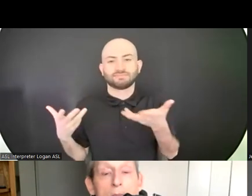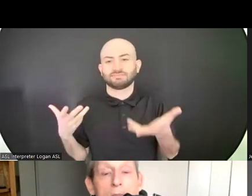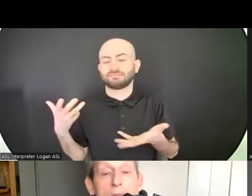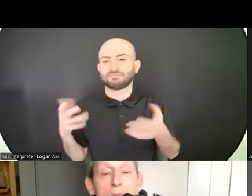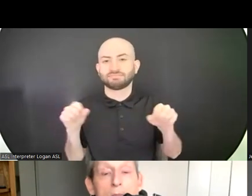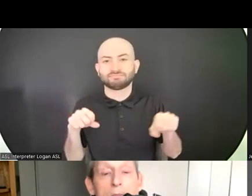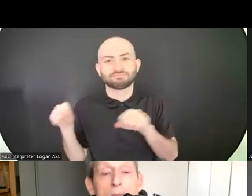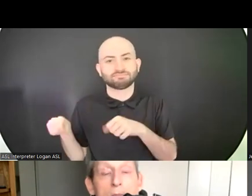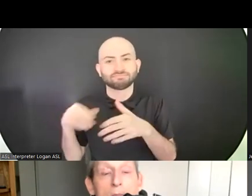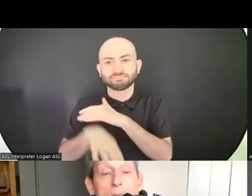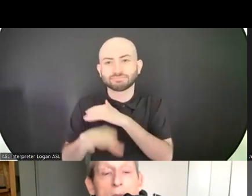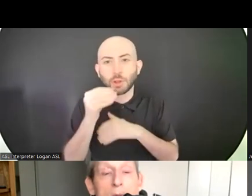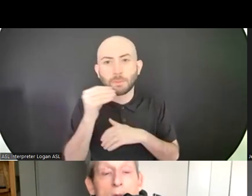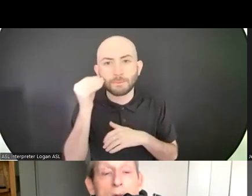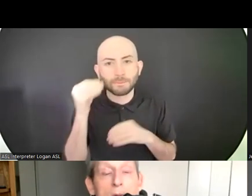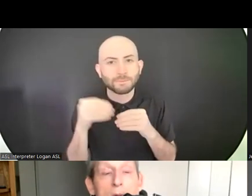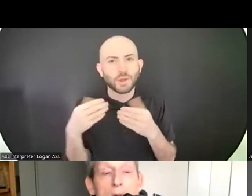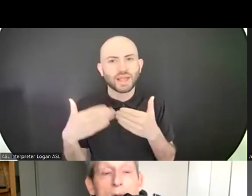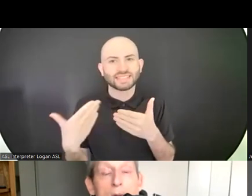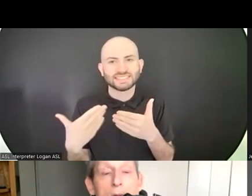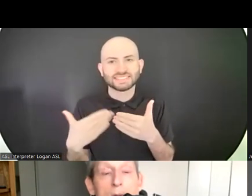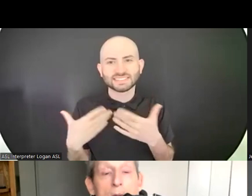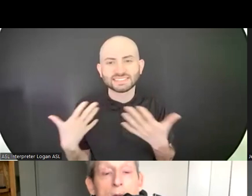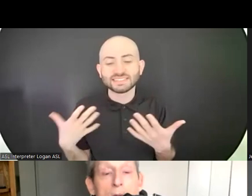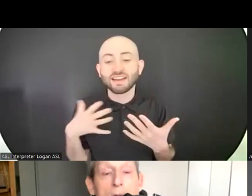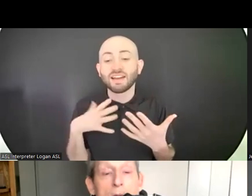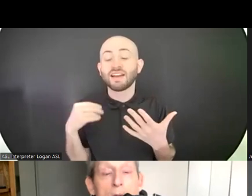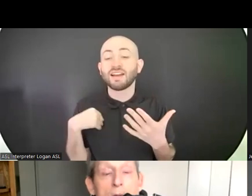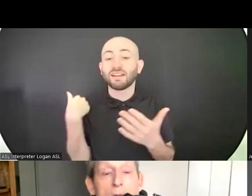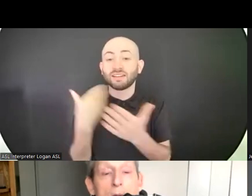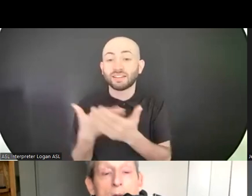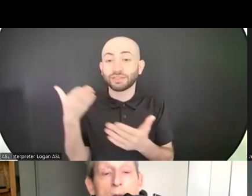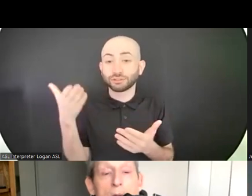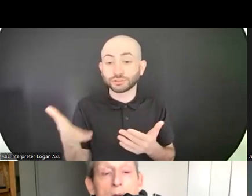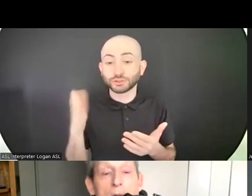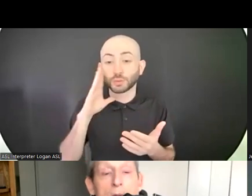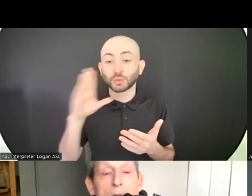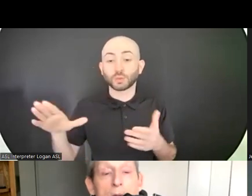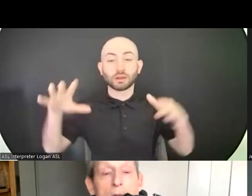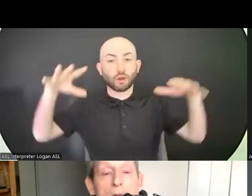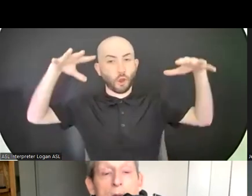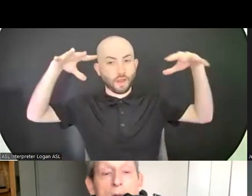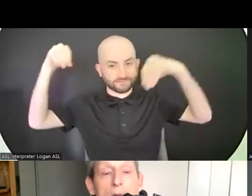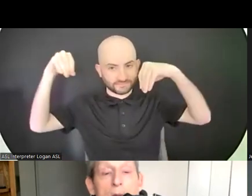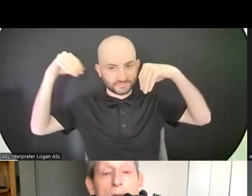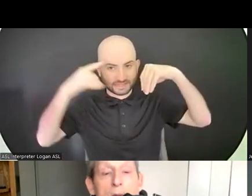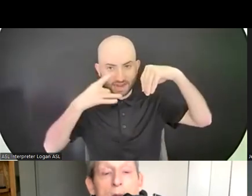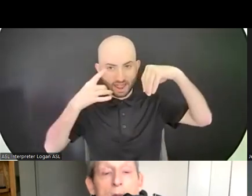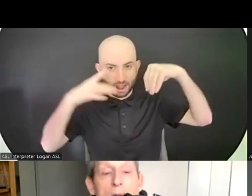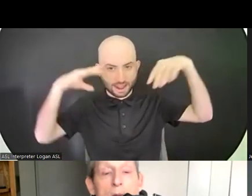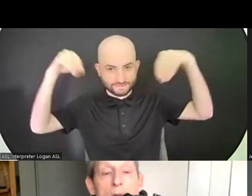homes more successfully so when i'm there they will turn off the big overhead lights especially